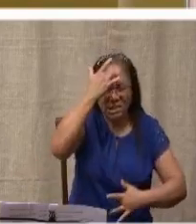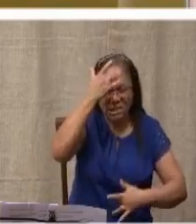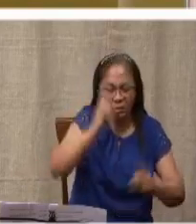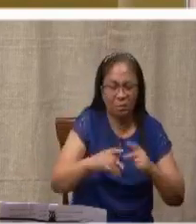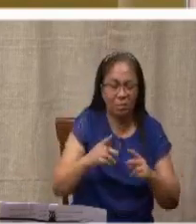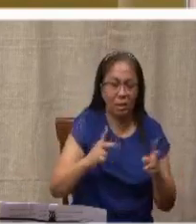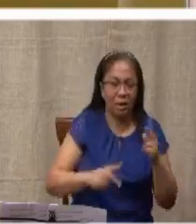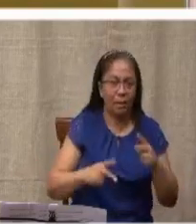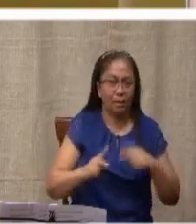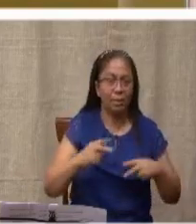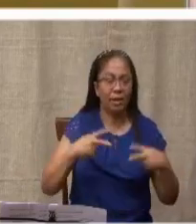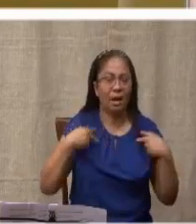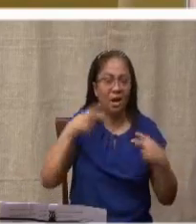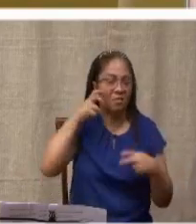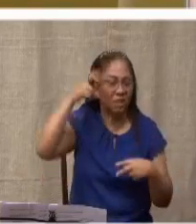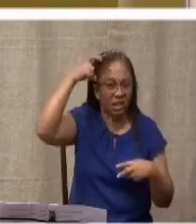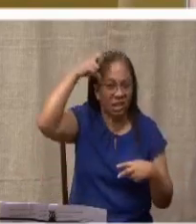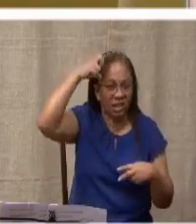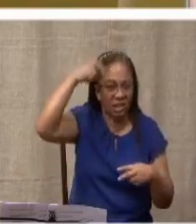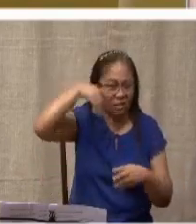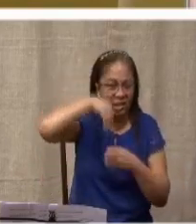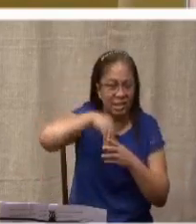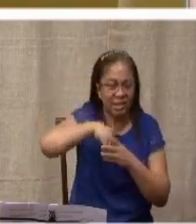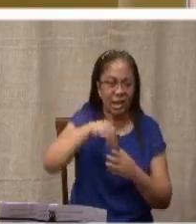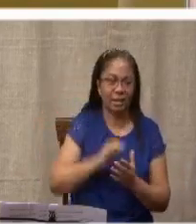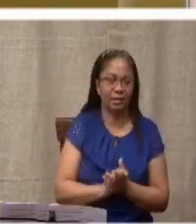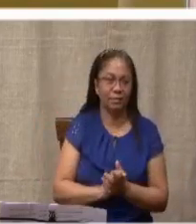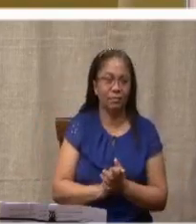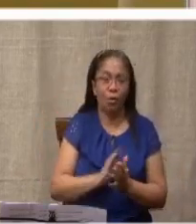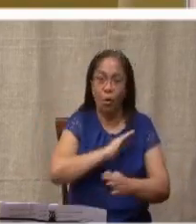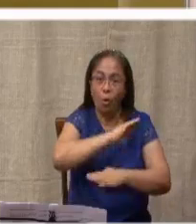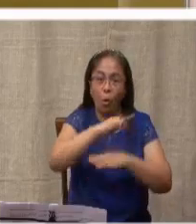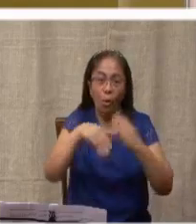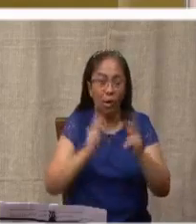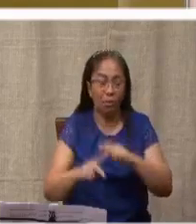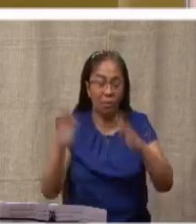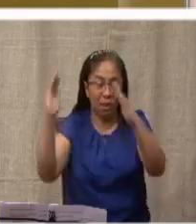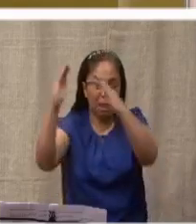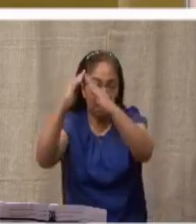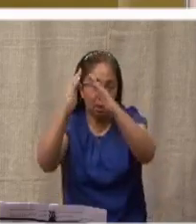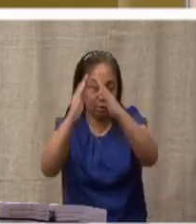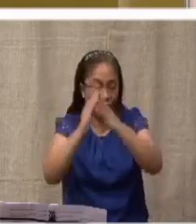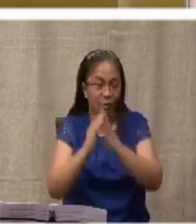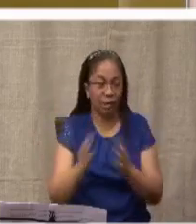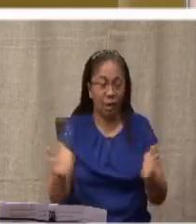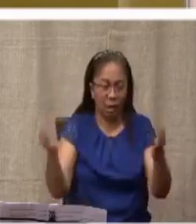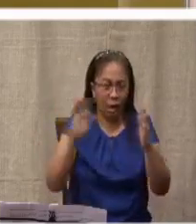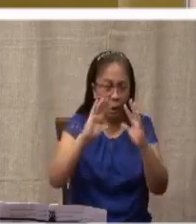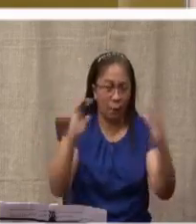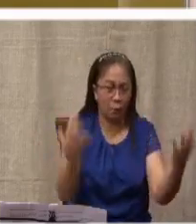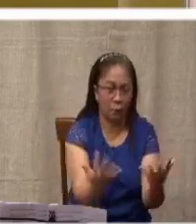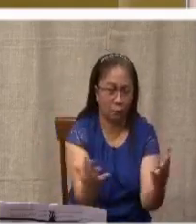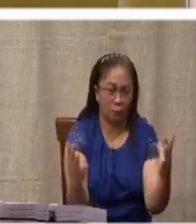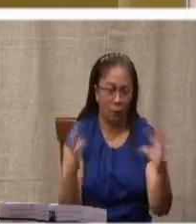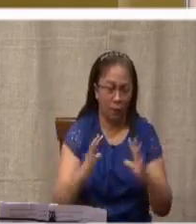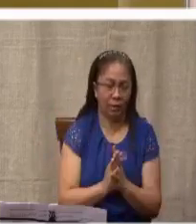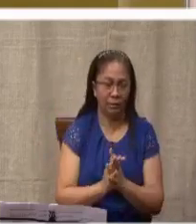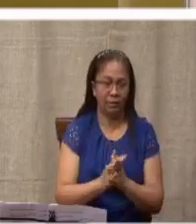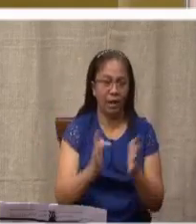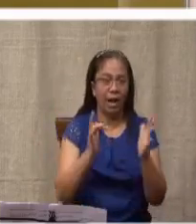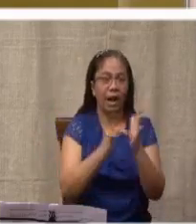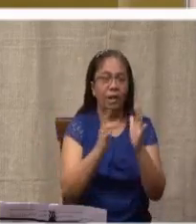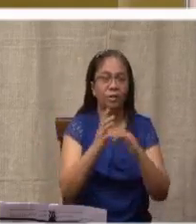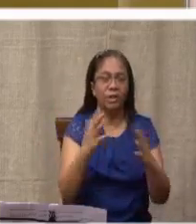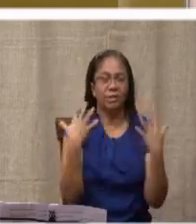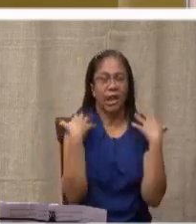were possessed by devils the whole town came crowding around the door and he cured many who were